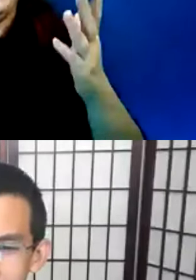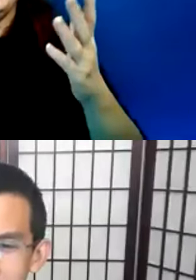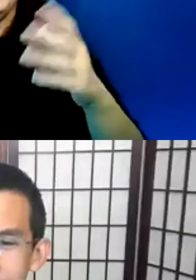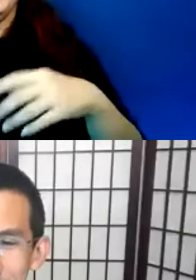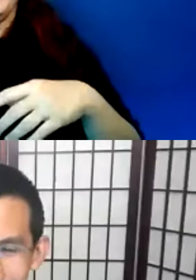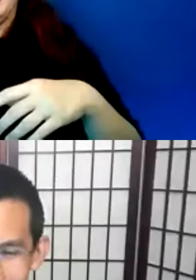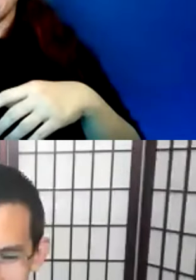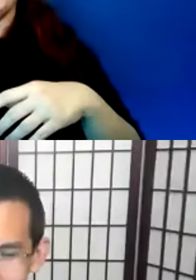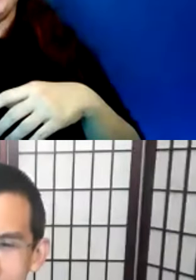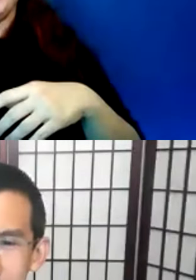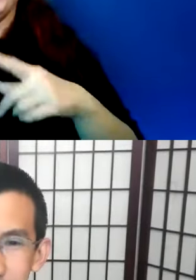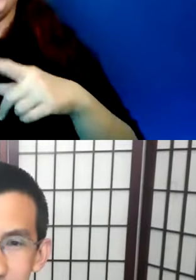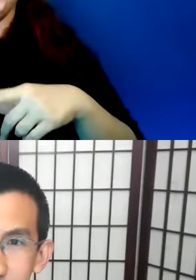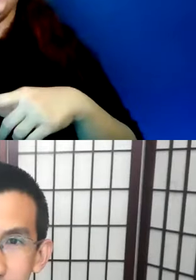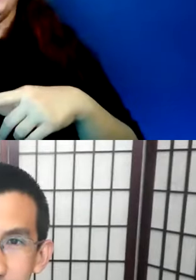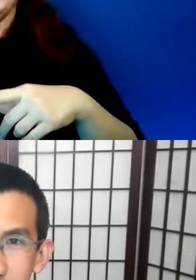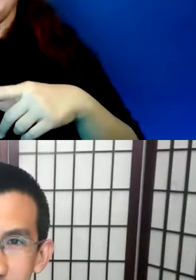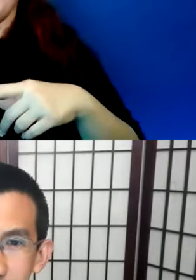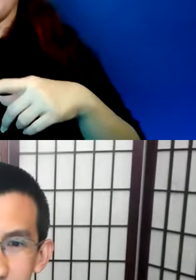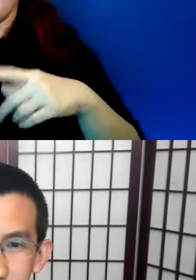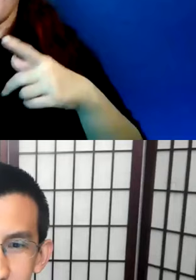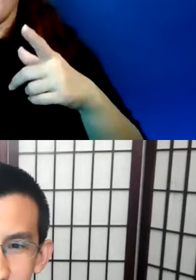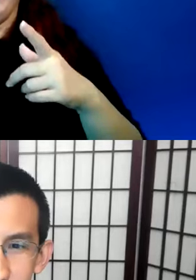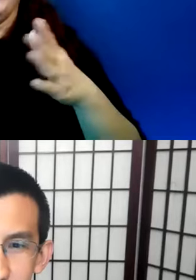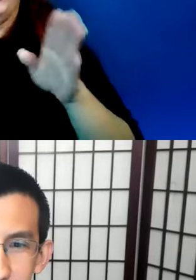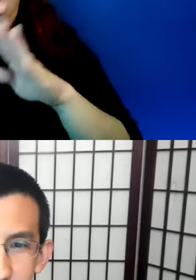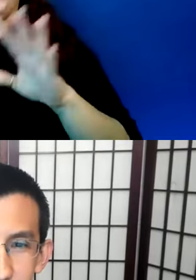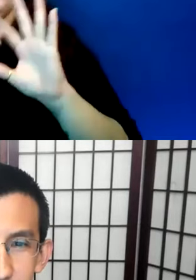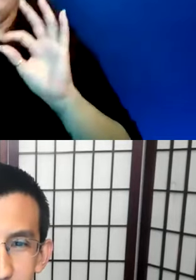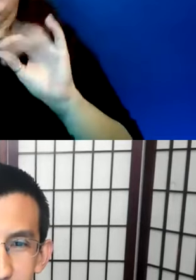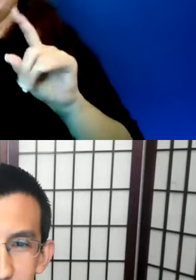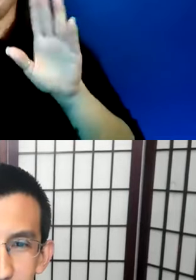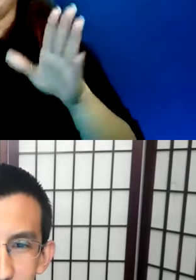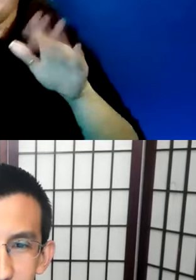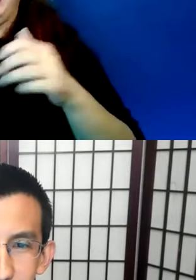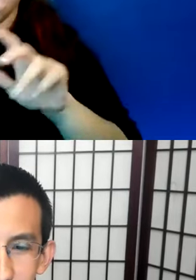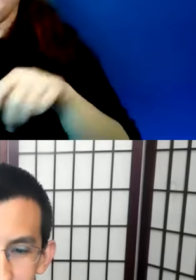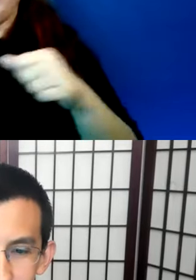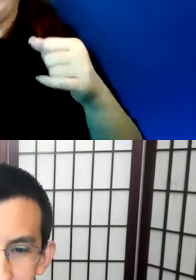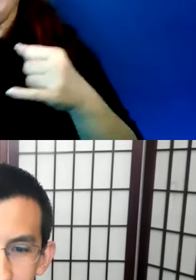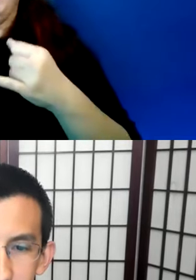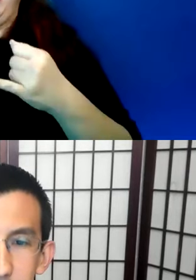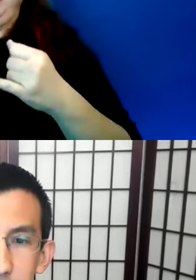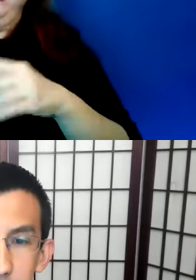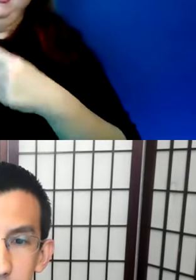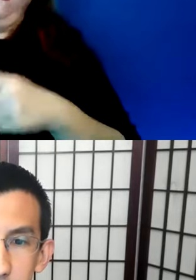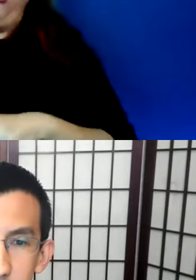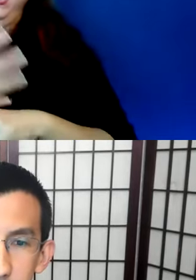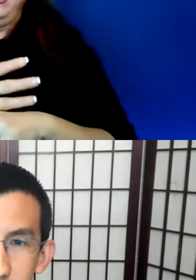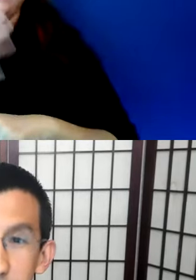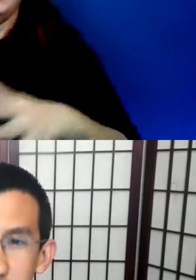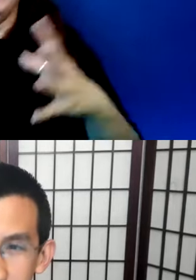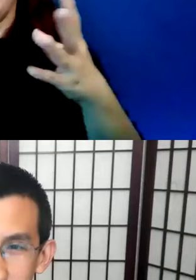Mishinewe to you too, Wes, for those closing plenary remarks, which were an excellent way to wrap up the last four days, and which beautifully